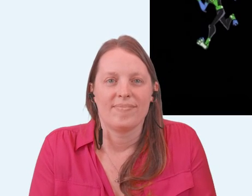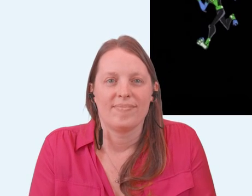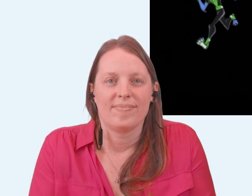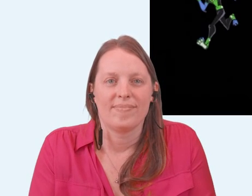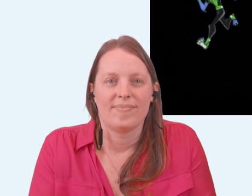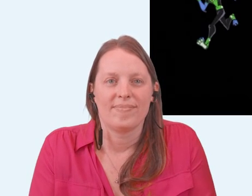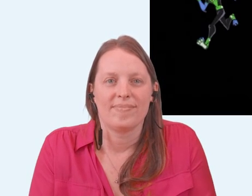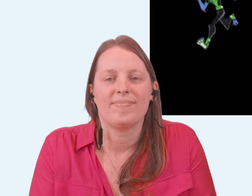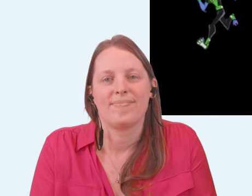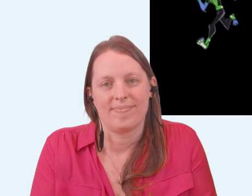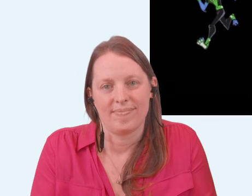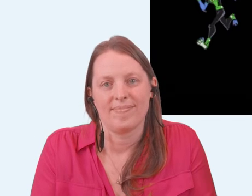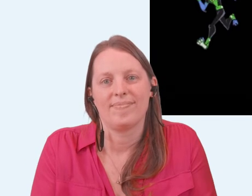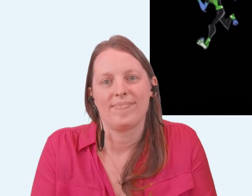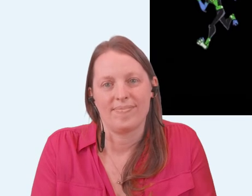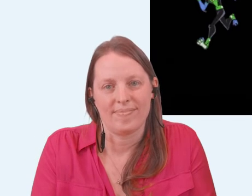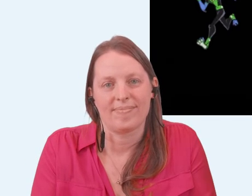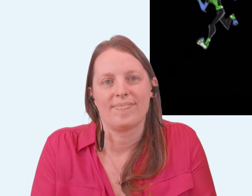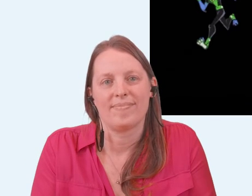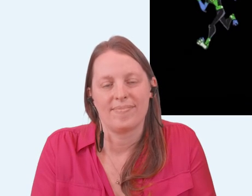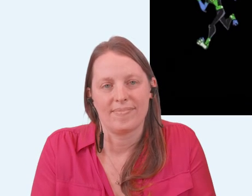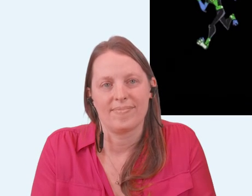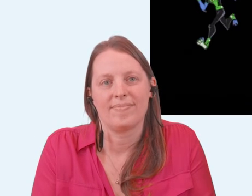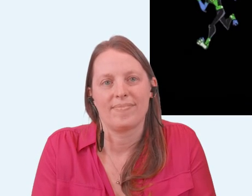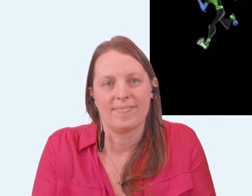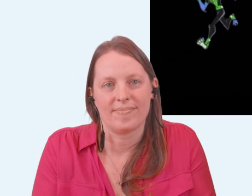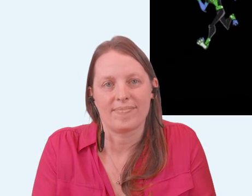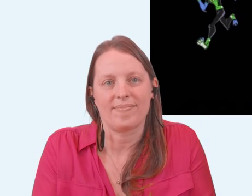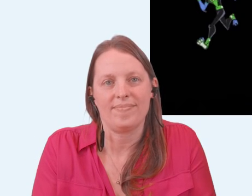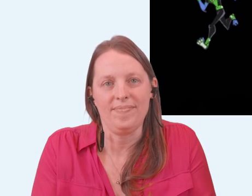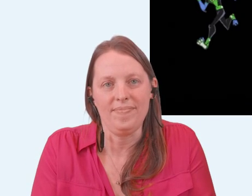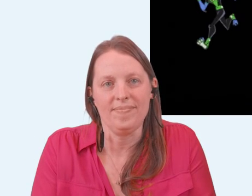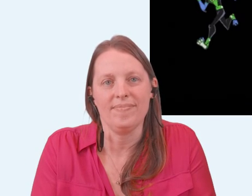Canal jam, possible canal jam.